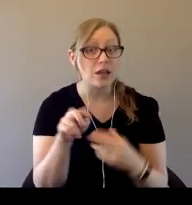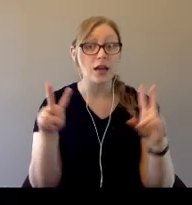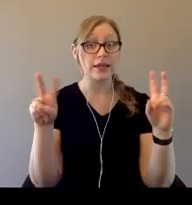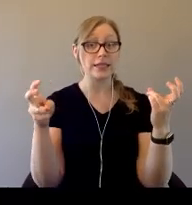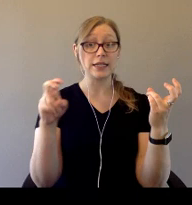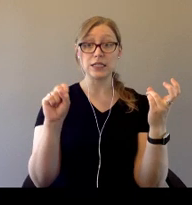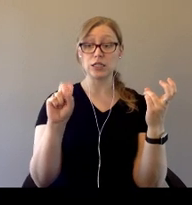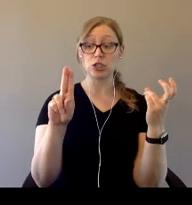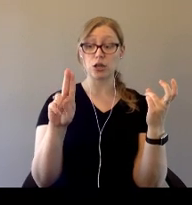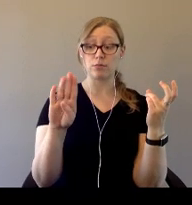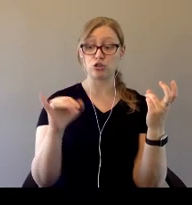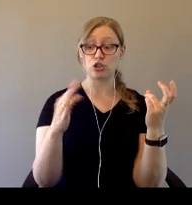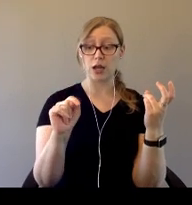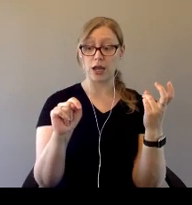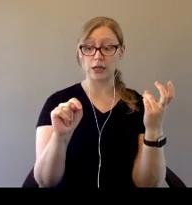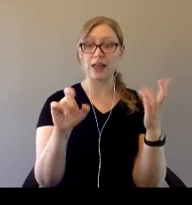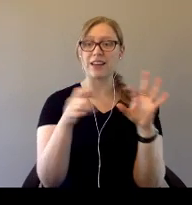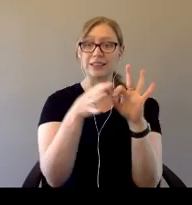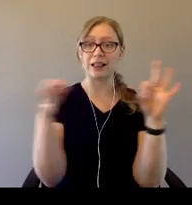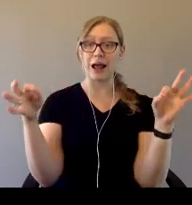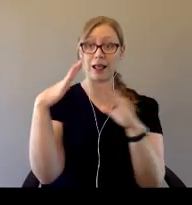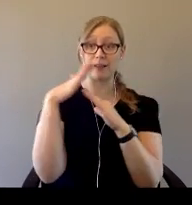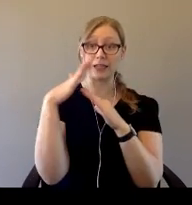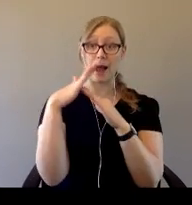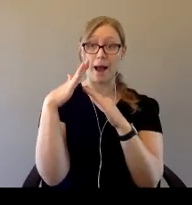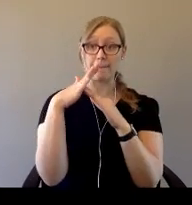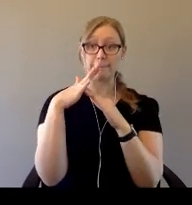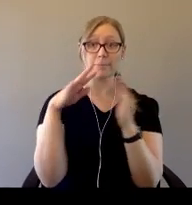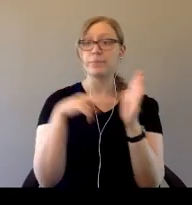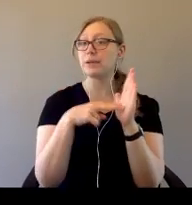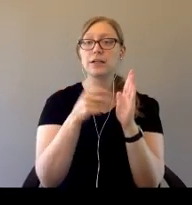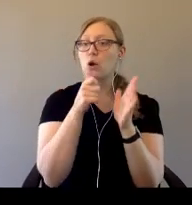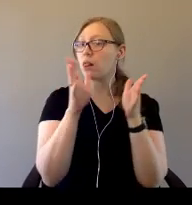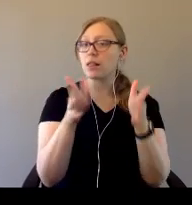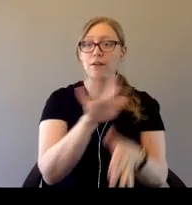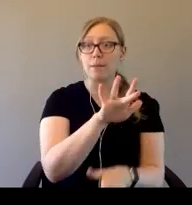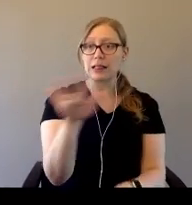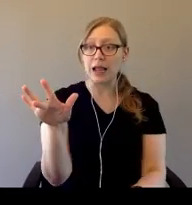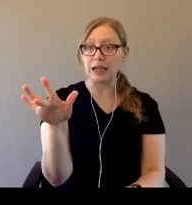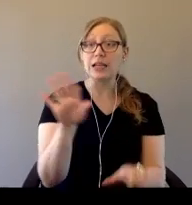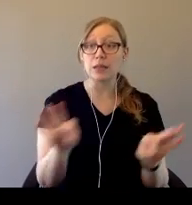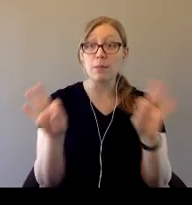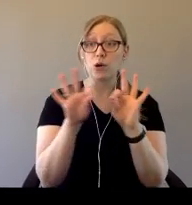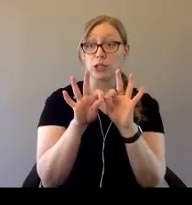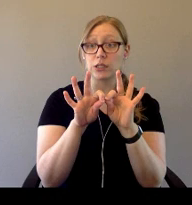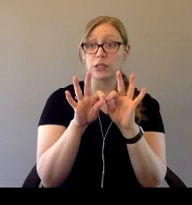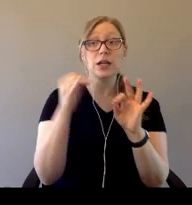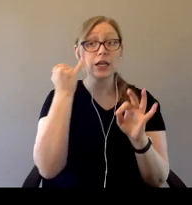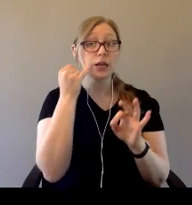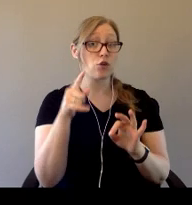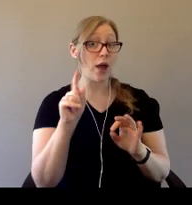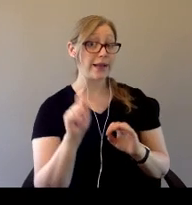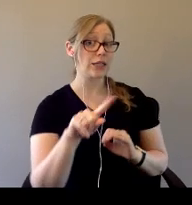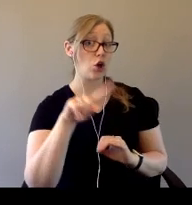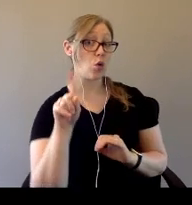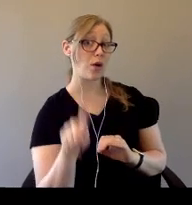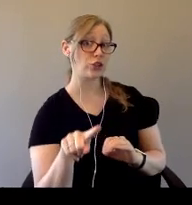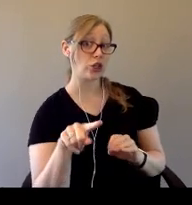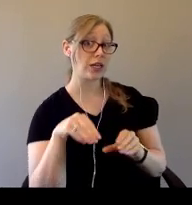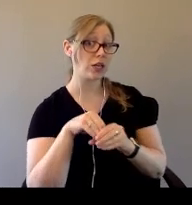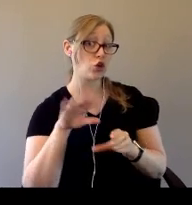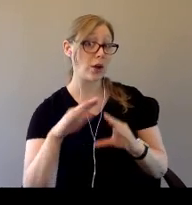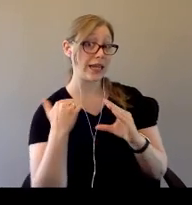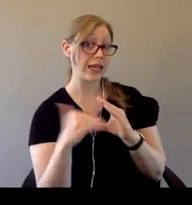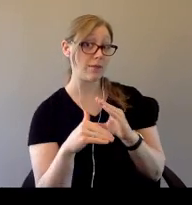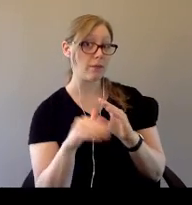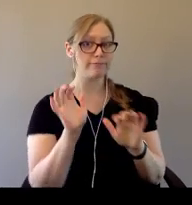in the subject line, but please do not leave it blank. So if you're asking a question in your email, you can write question about, and then just put what